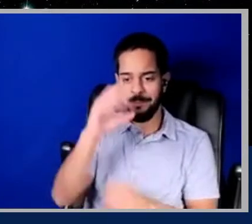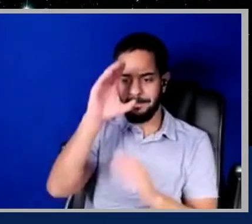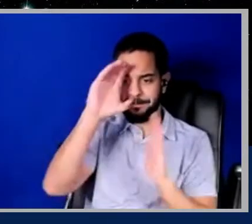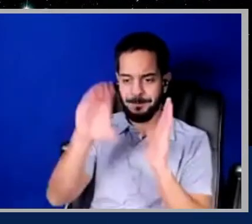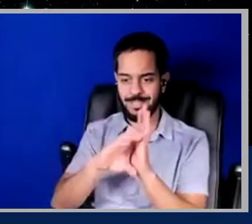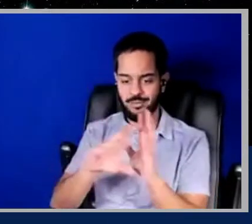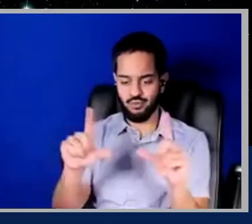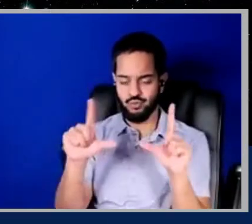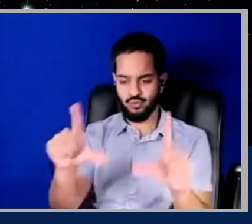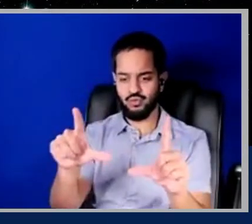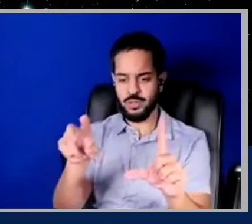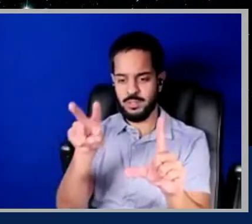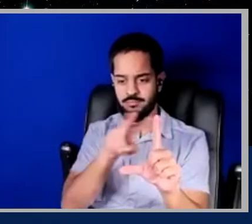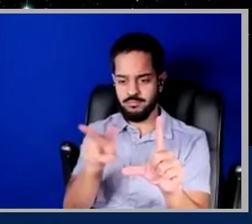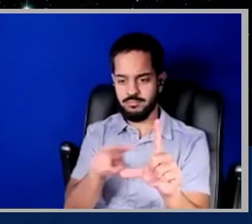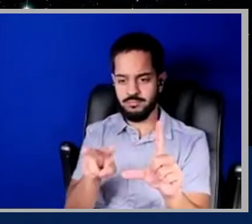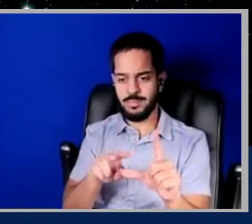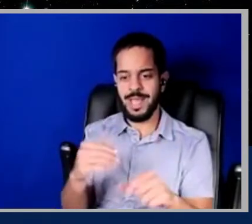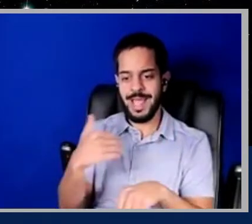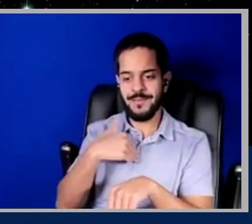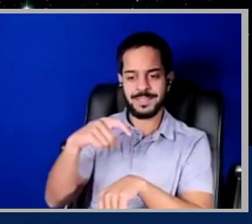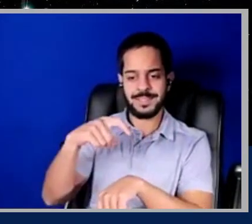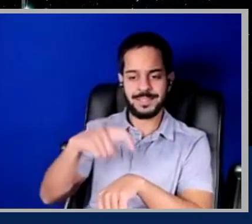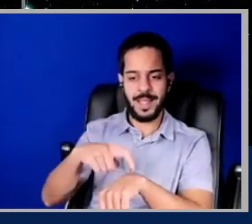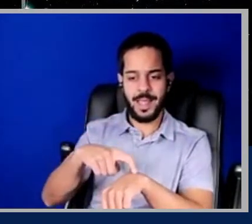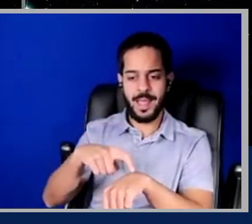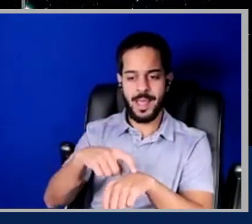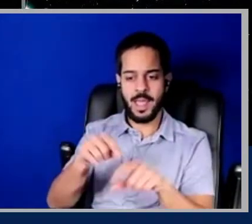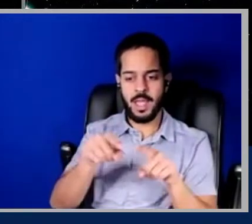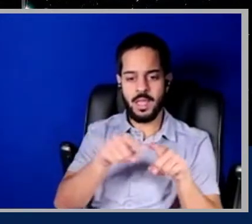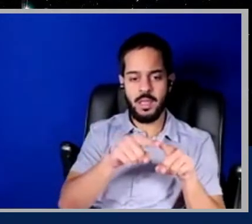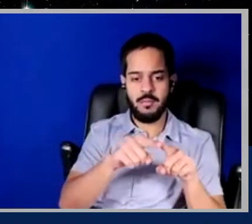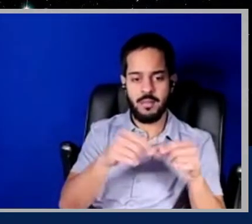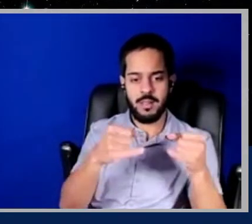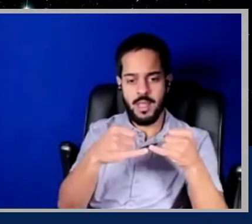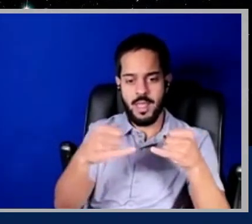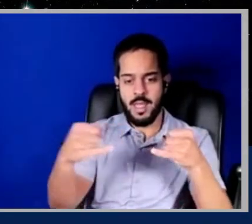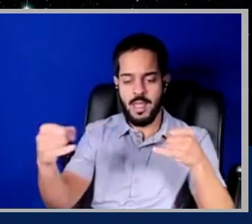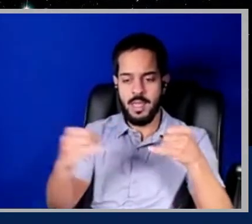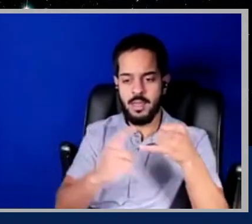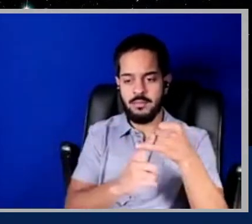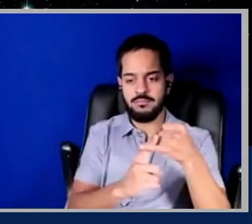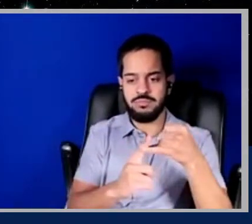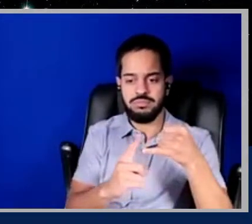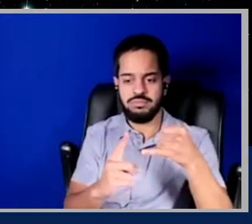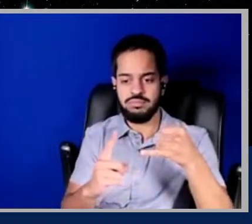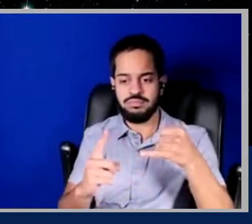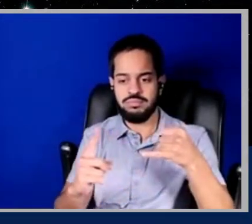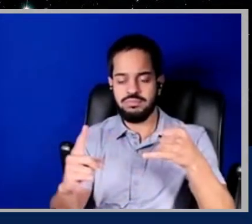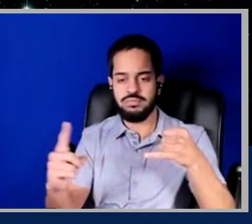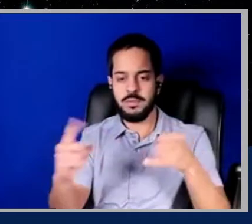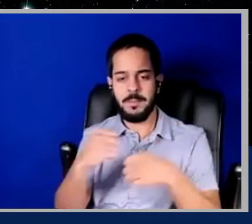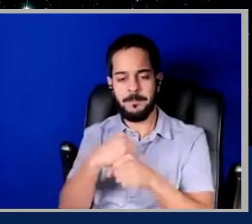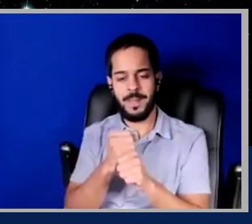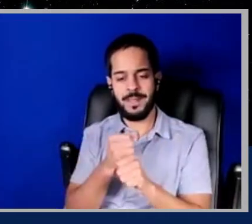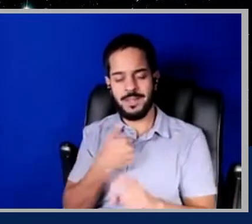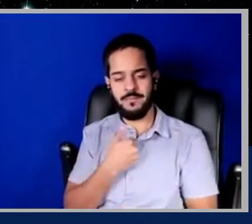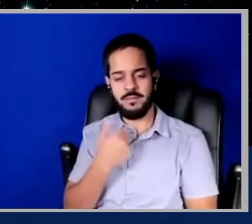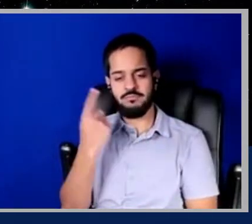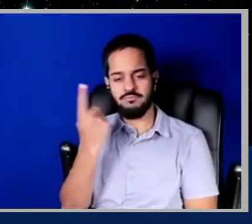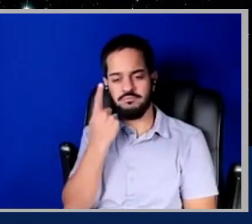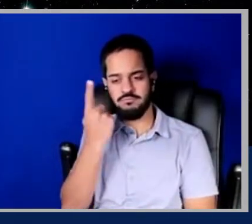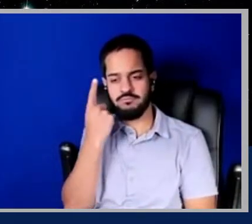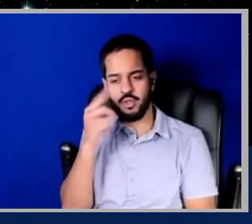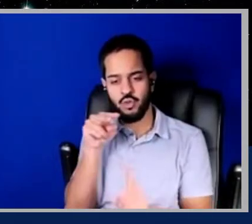look at it once. You're given the gift of time. And so it just makes you think of the data differently. It